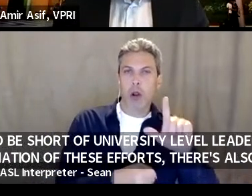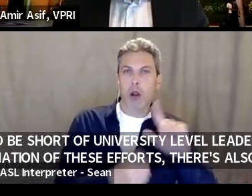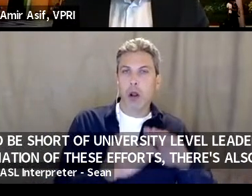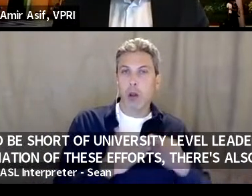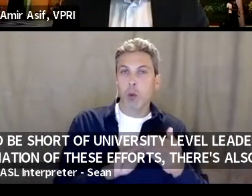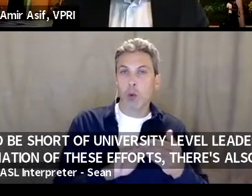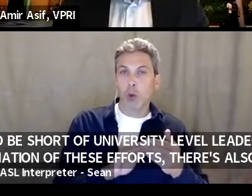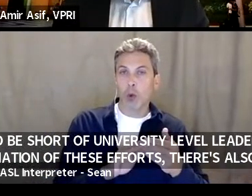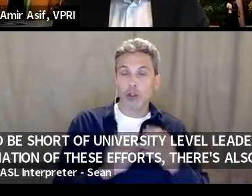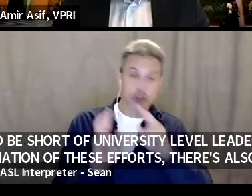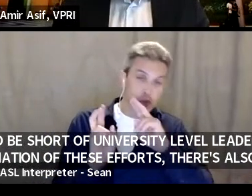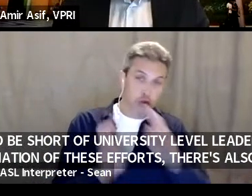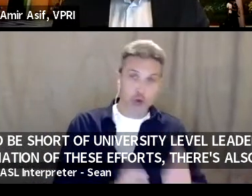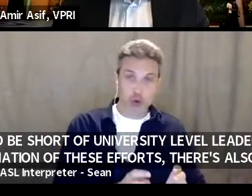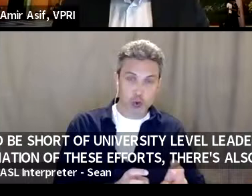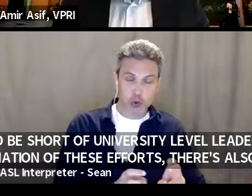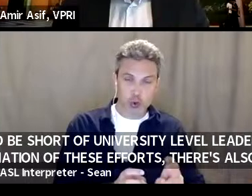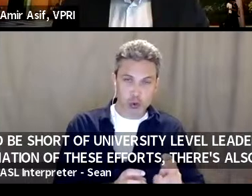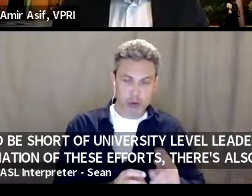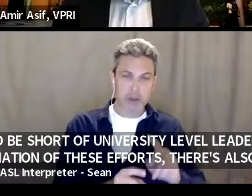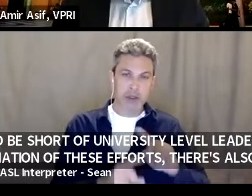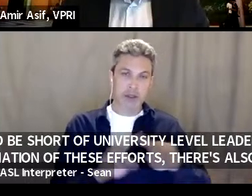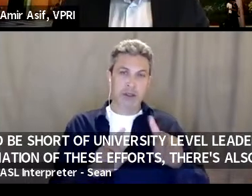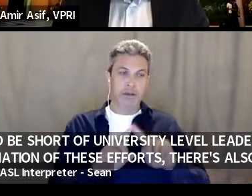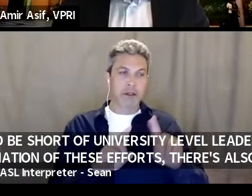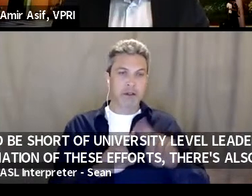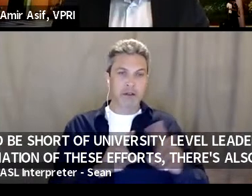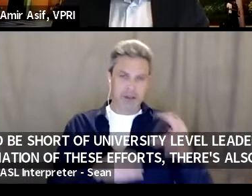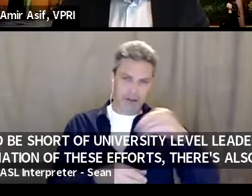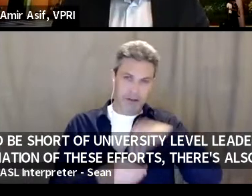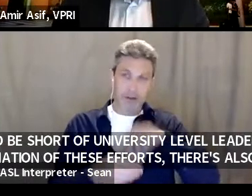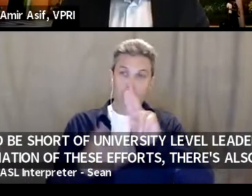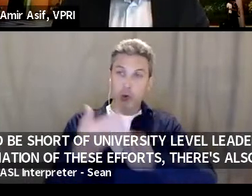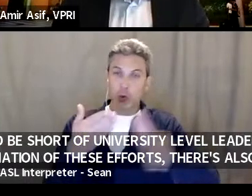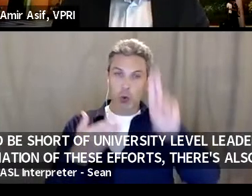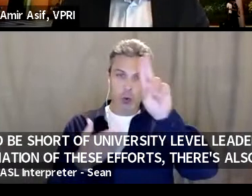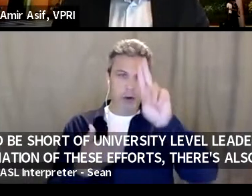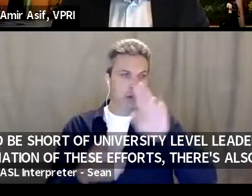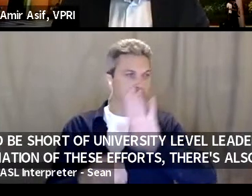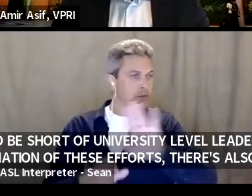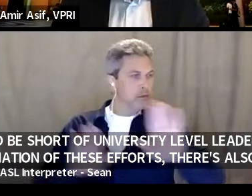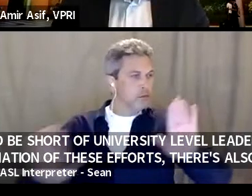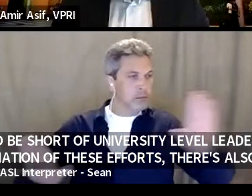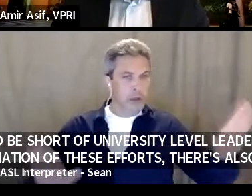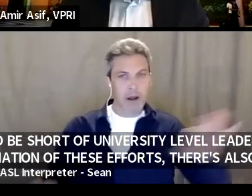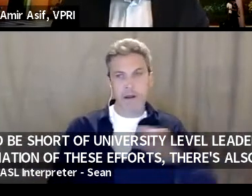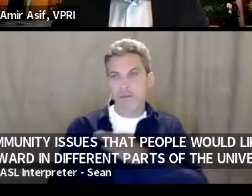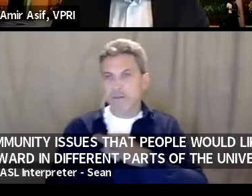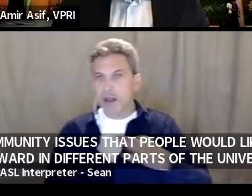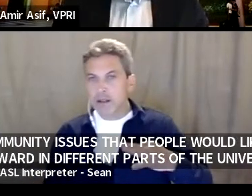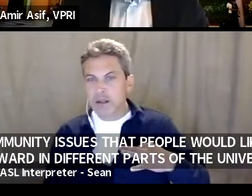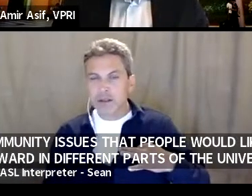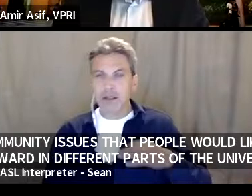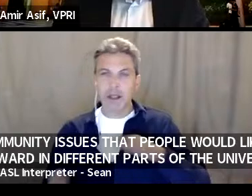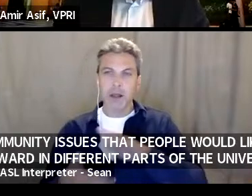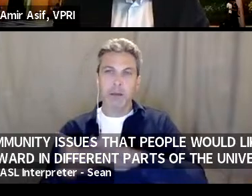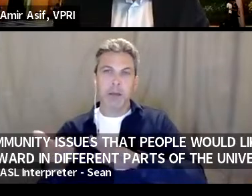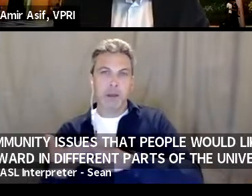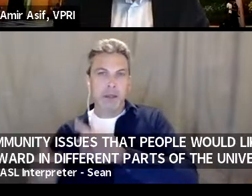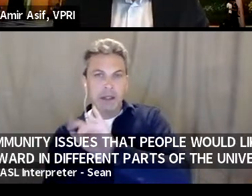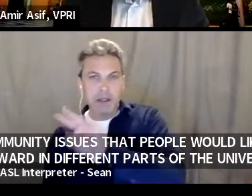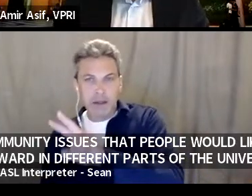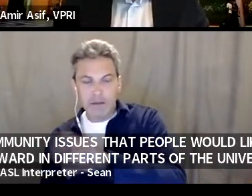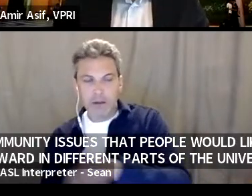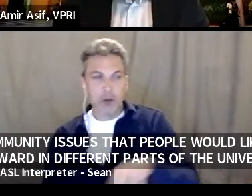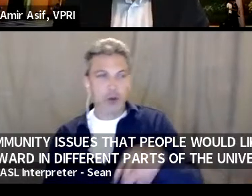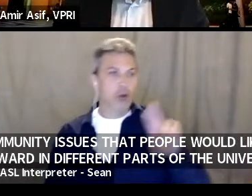issues that people would like to bring forward in different parts of the university. Different faculties, different administrative divisions, different units have different